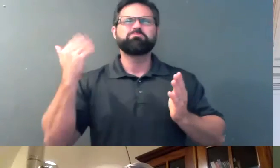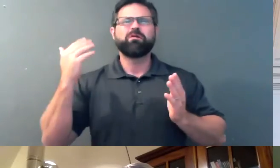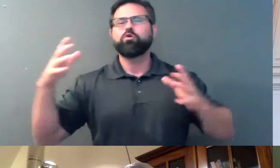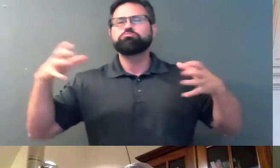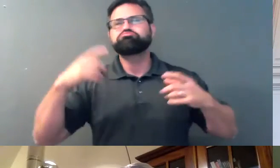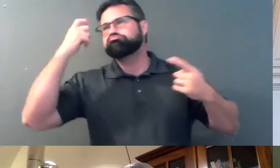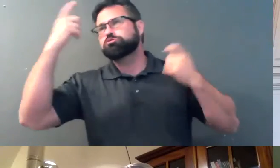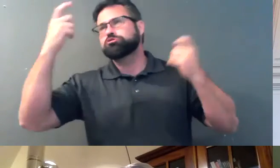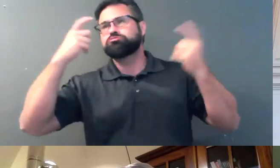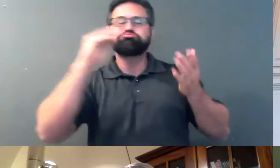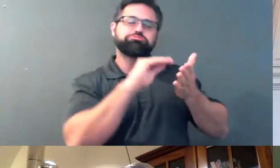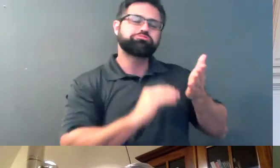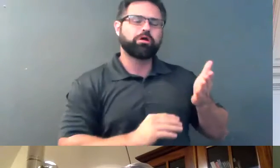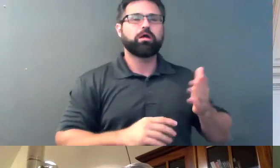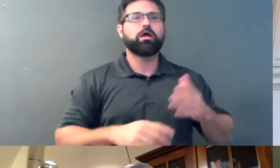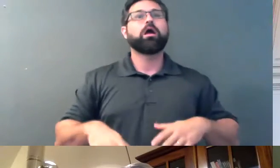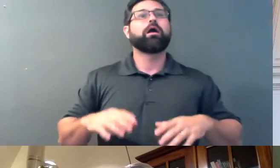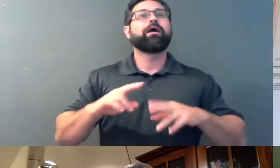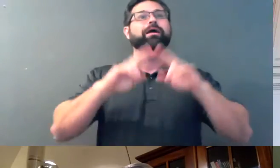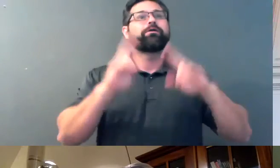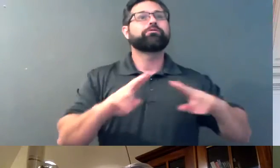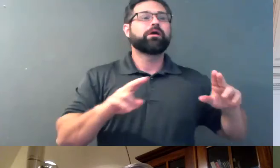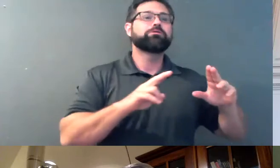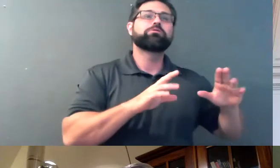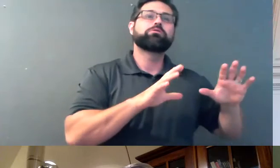of international organizations